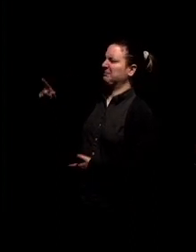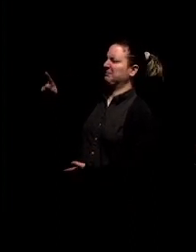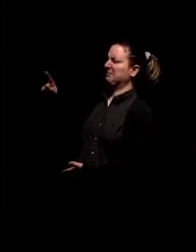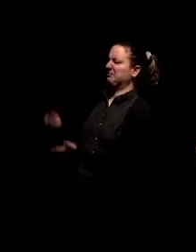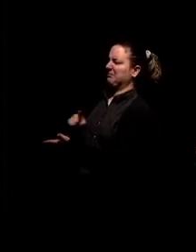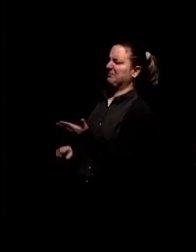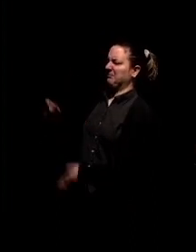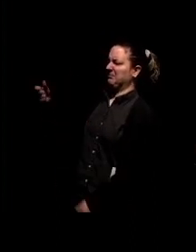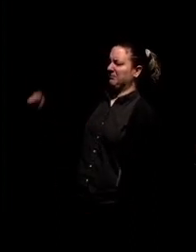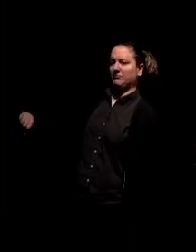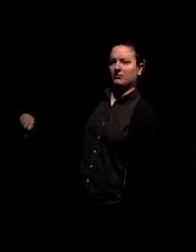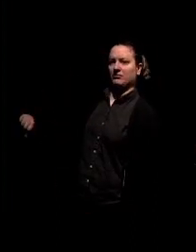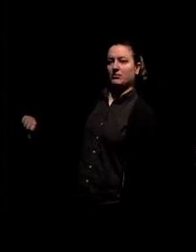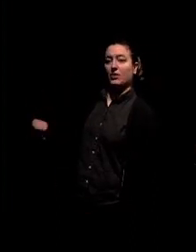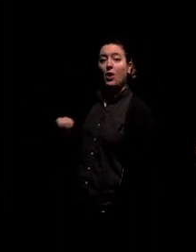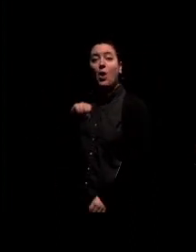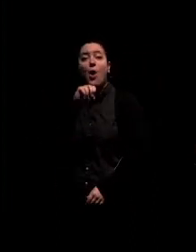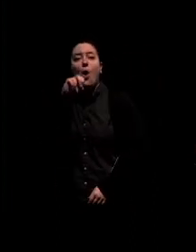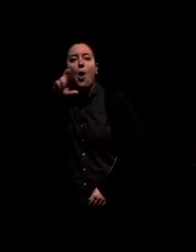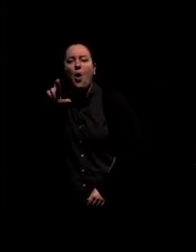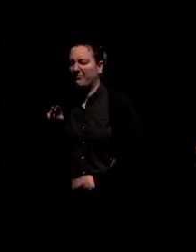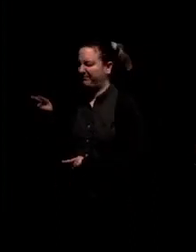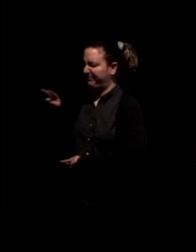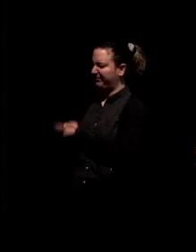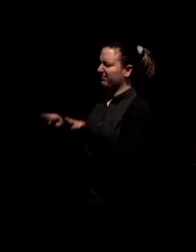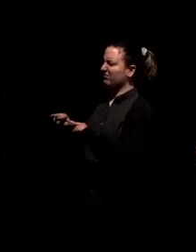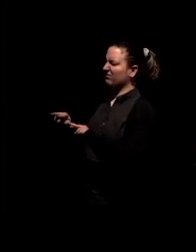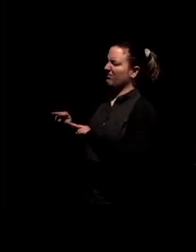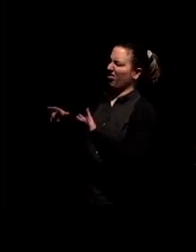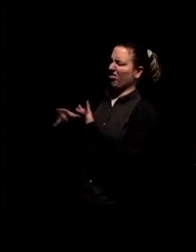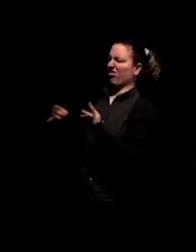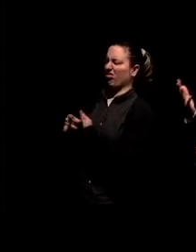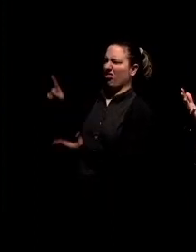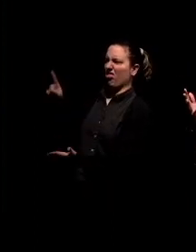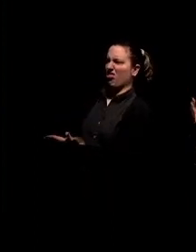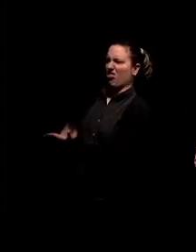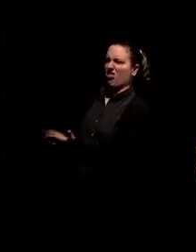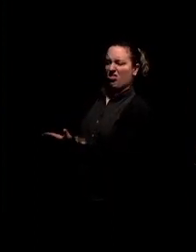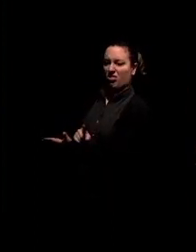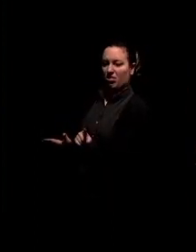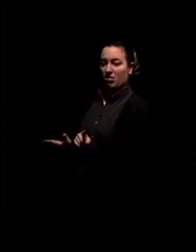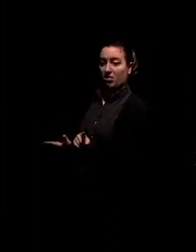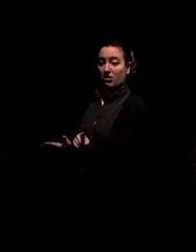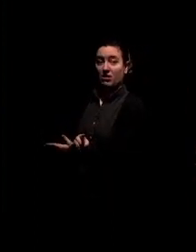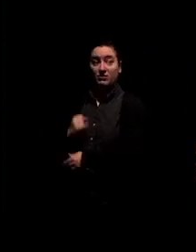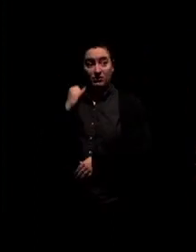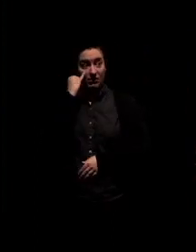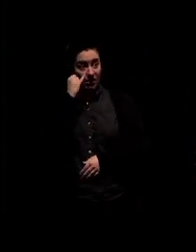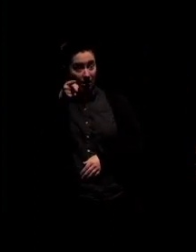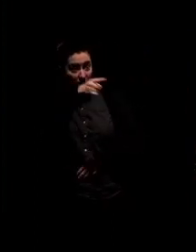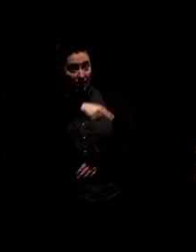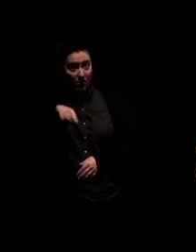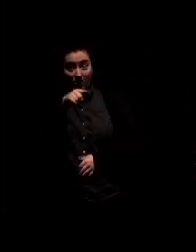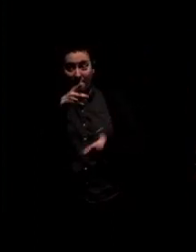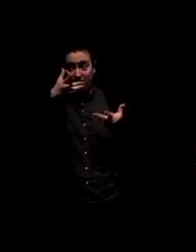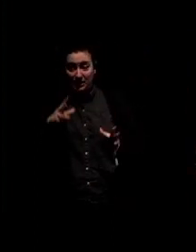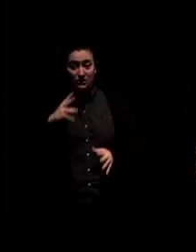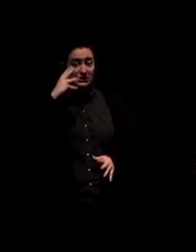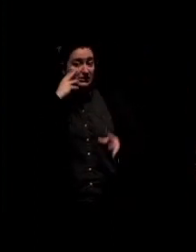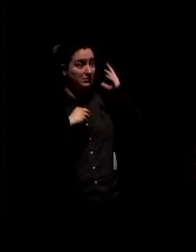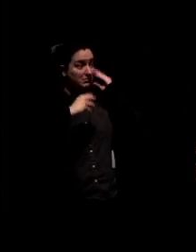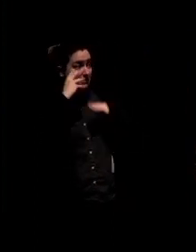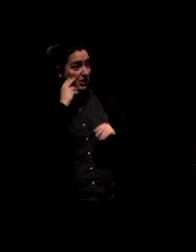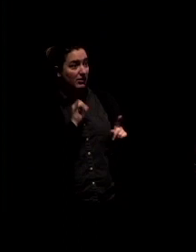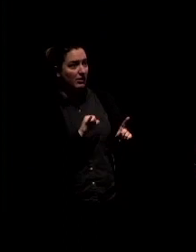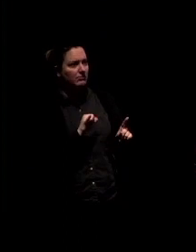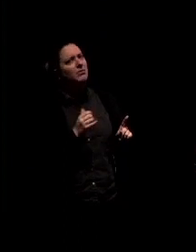language when treating them. Now, if you had been treated in this way, and maybe some of you in this room or on the screen have, but if